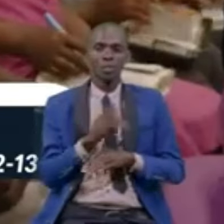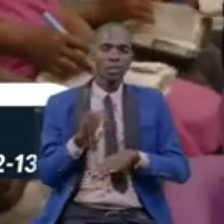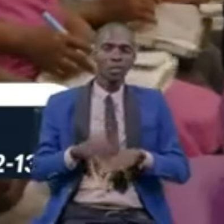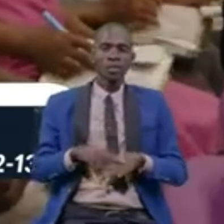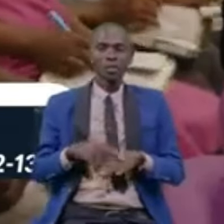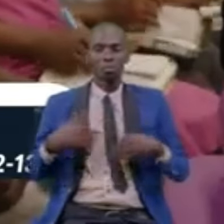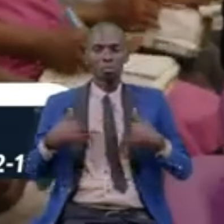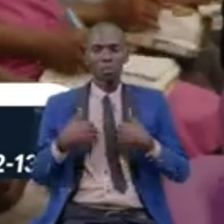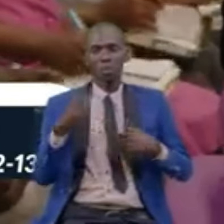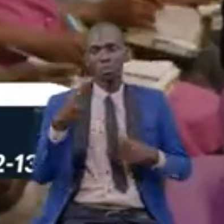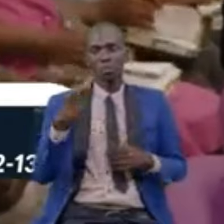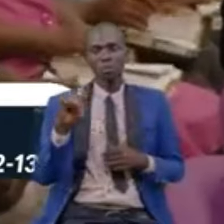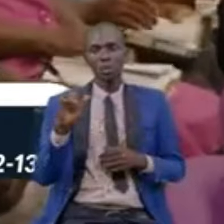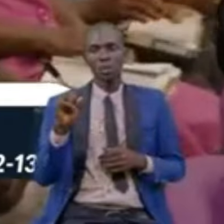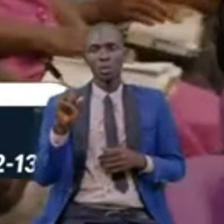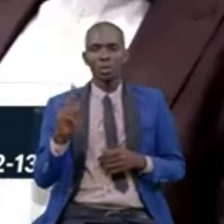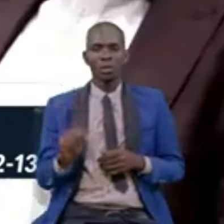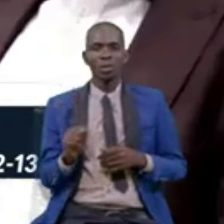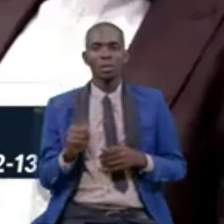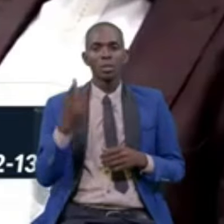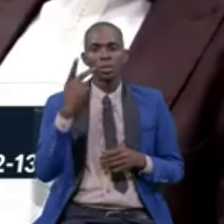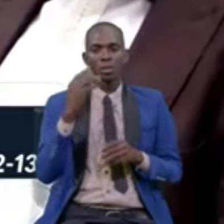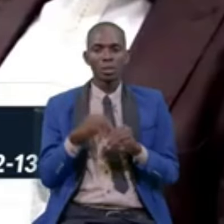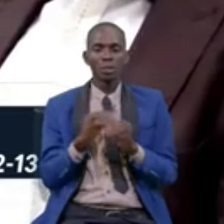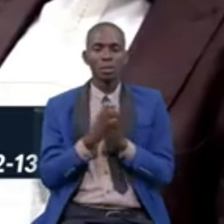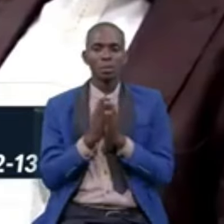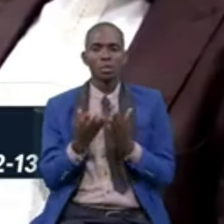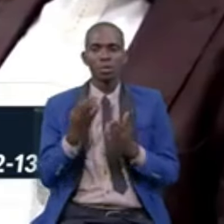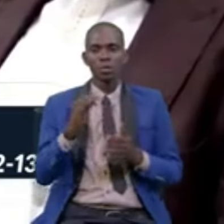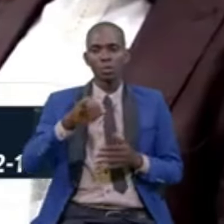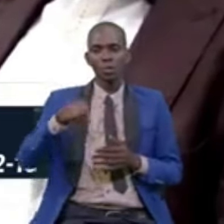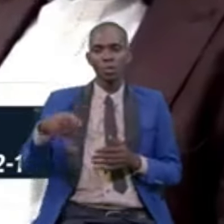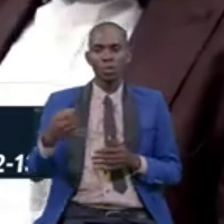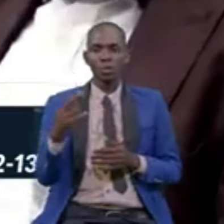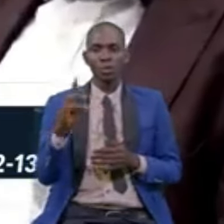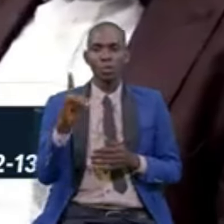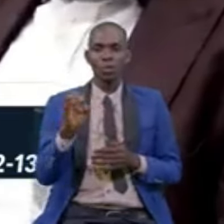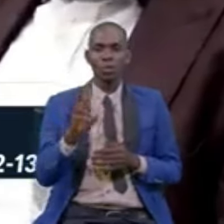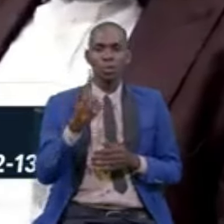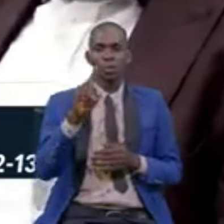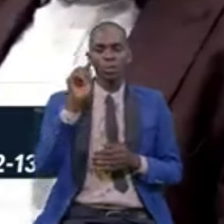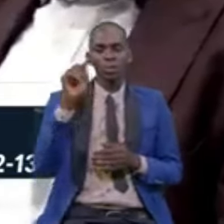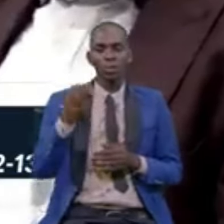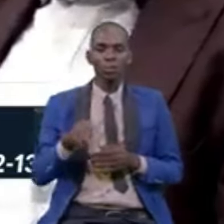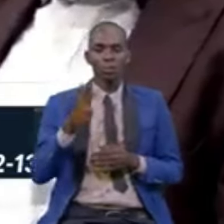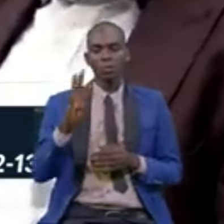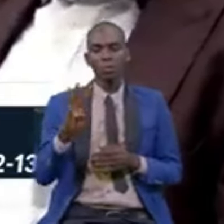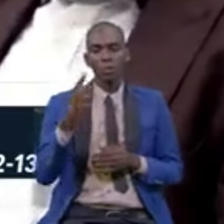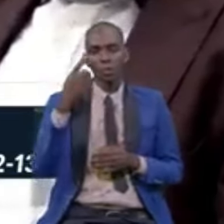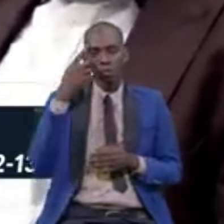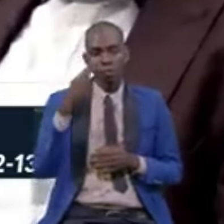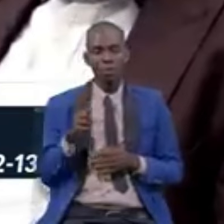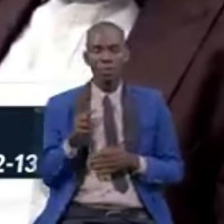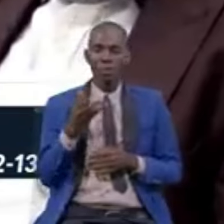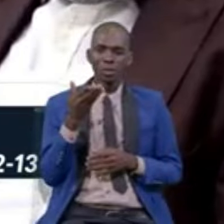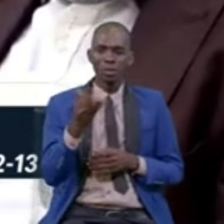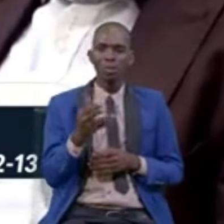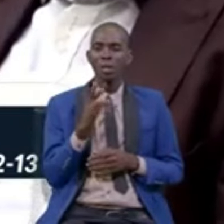Jude chapter 1, verse 4. For there are certain